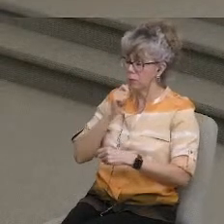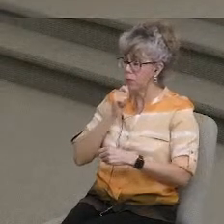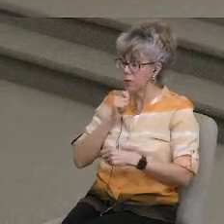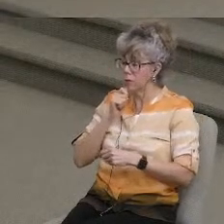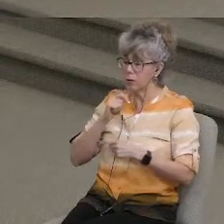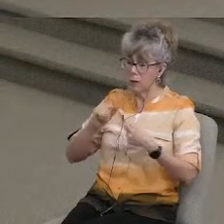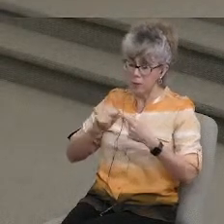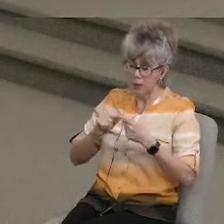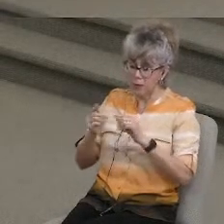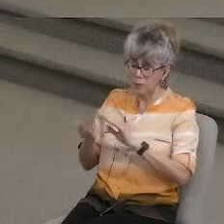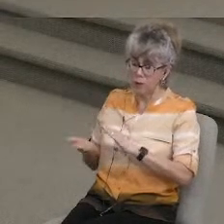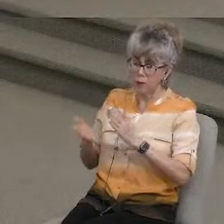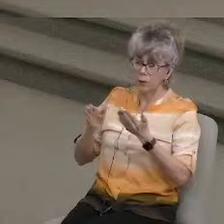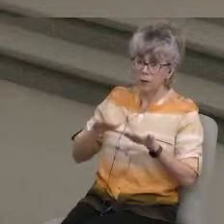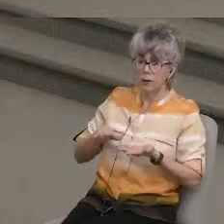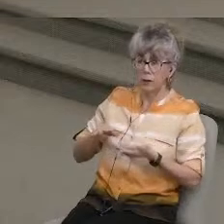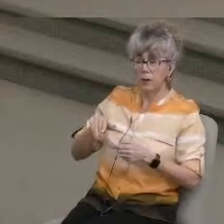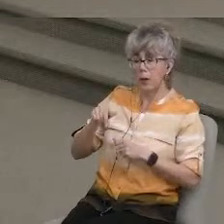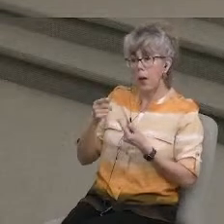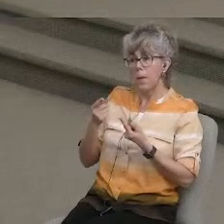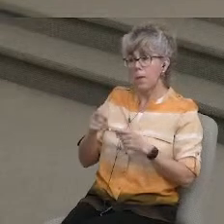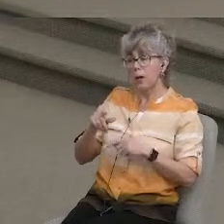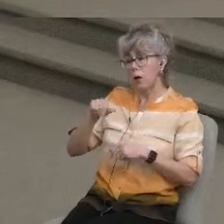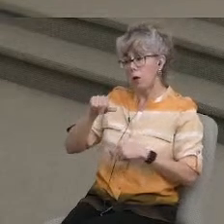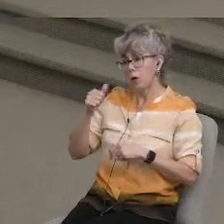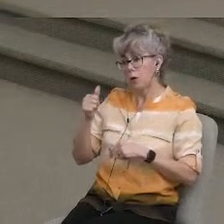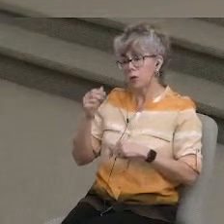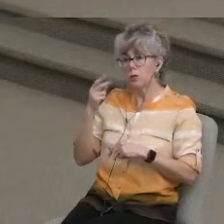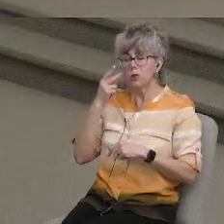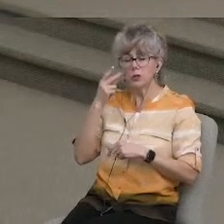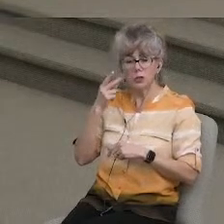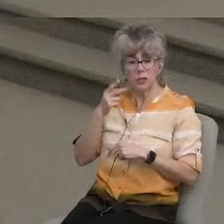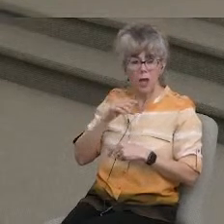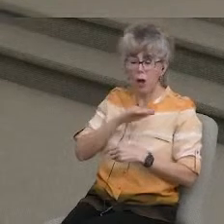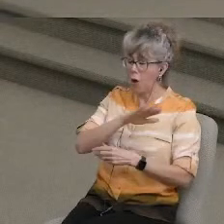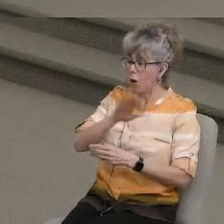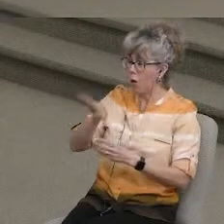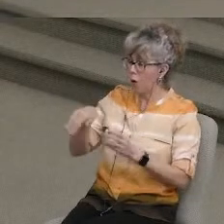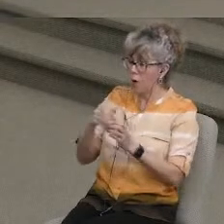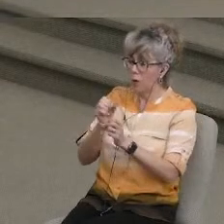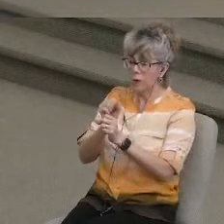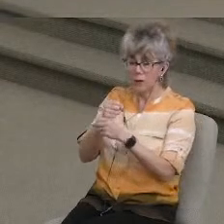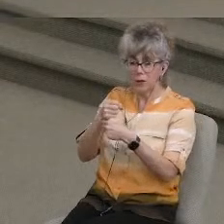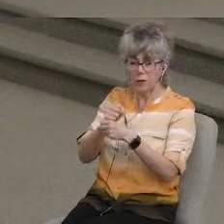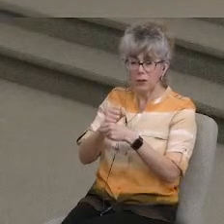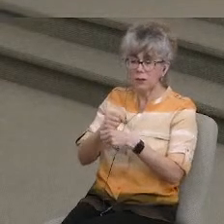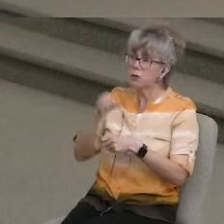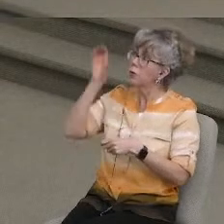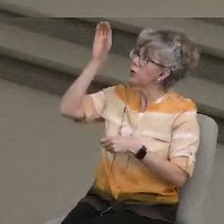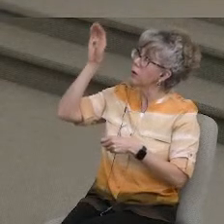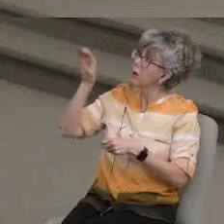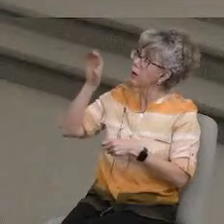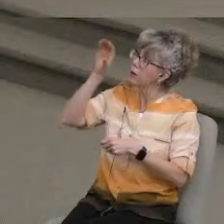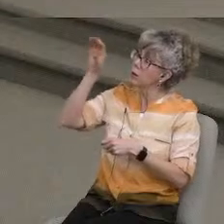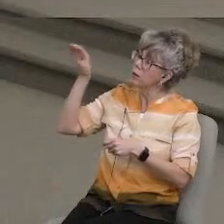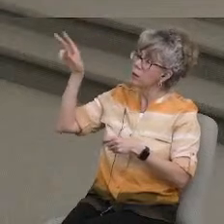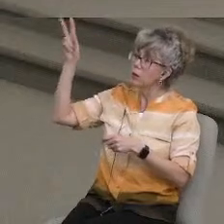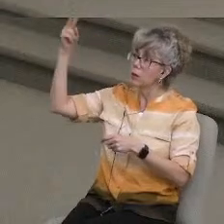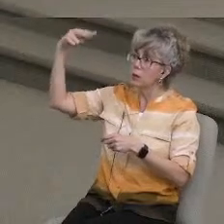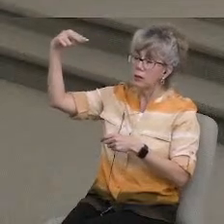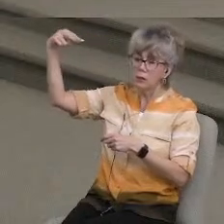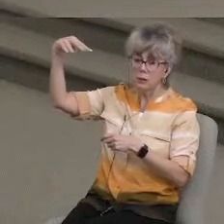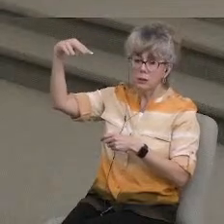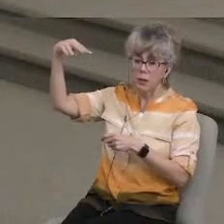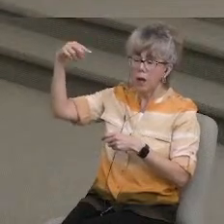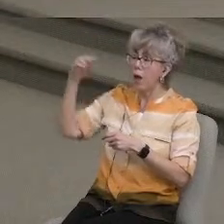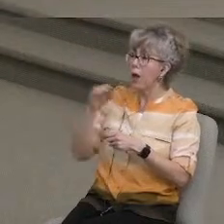death, but he also saw all of creation. Jesus, when he hung on the cross, he saw